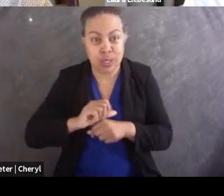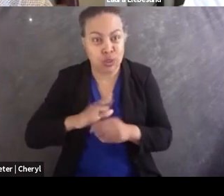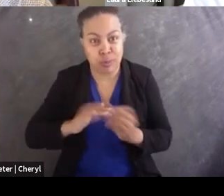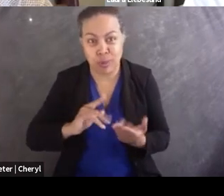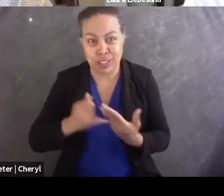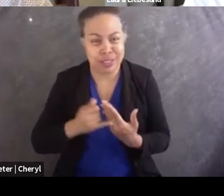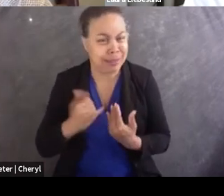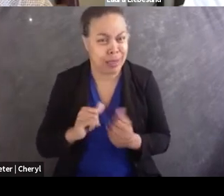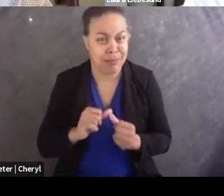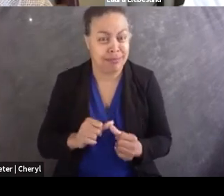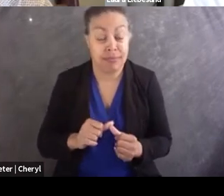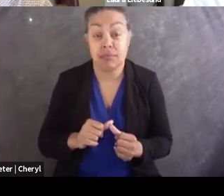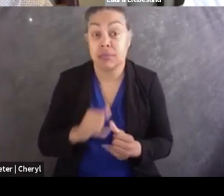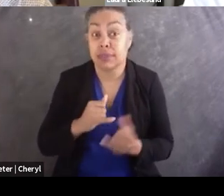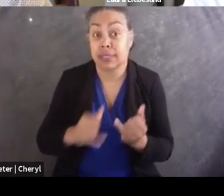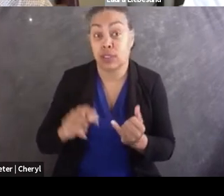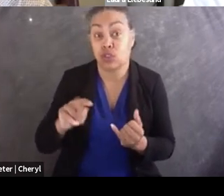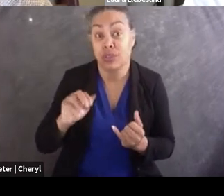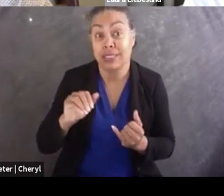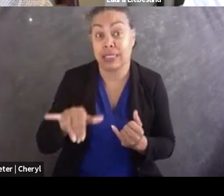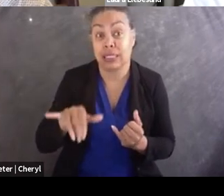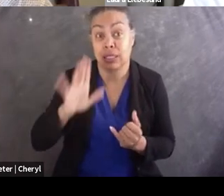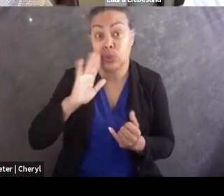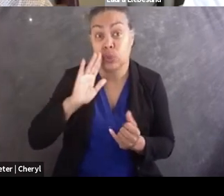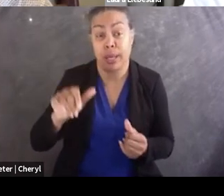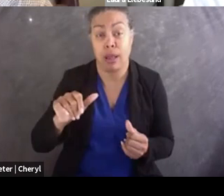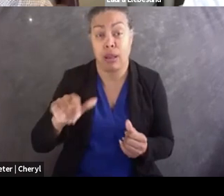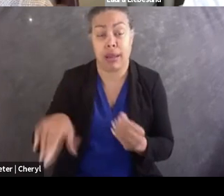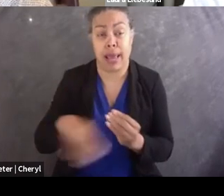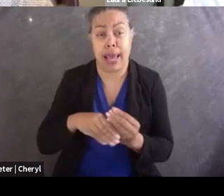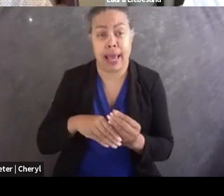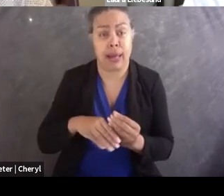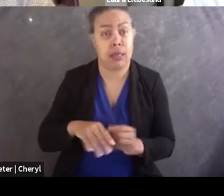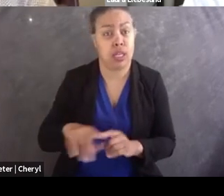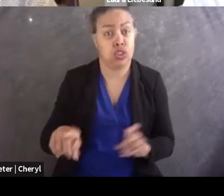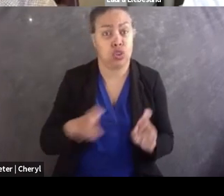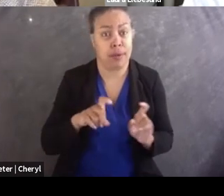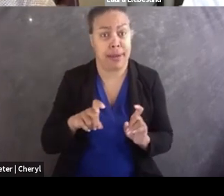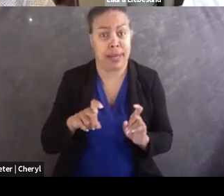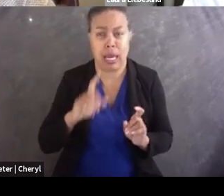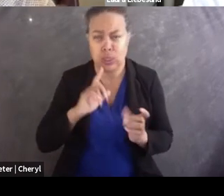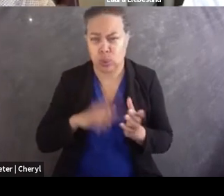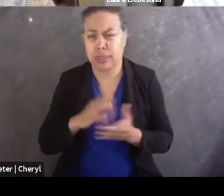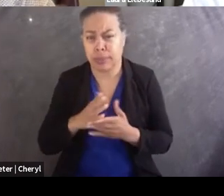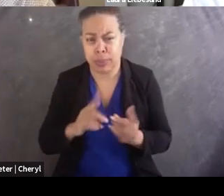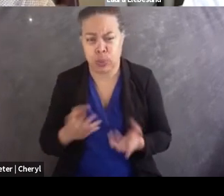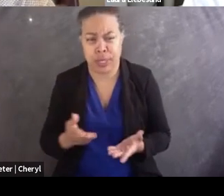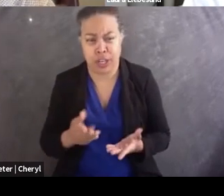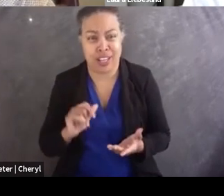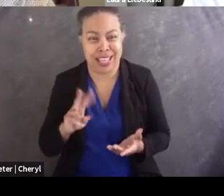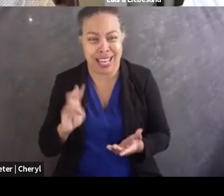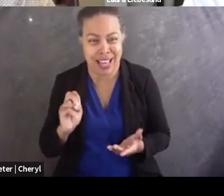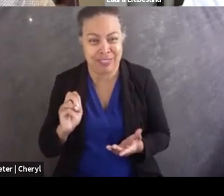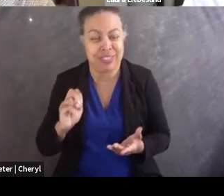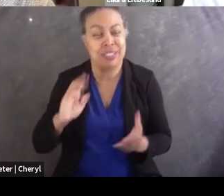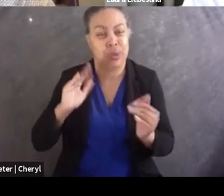things. Tracy will be putting a link to a survey in the chat. I know we still have a few people who are on with us live. You know,